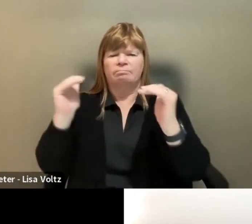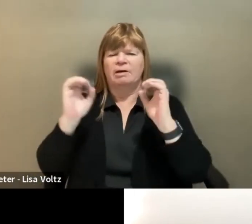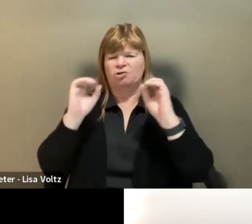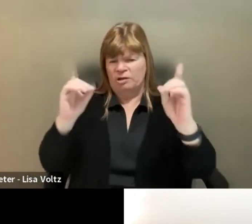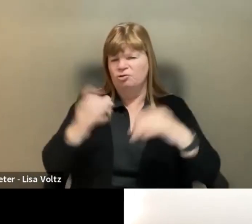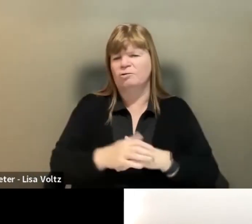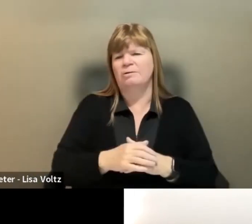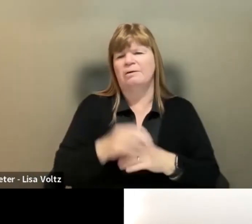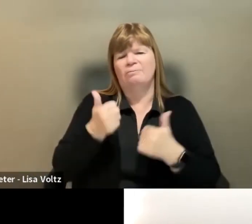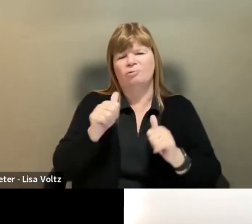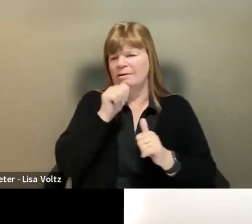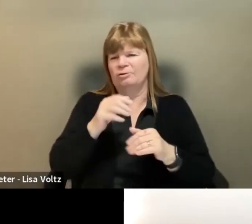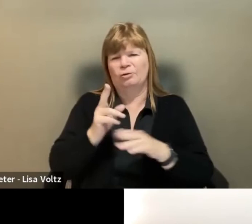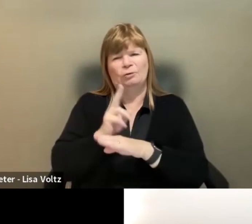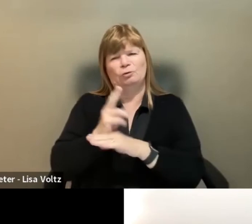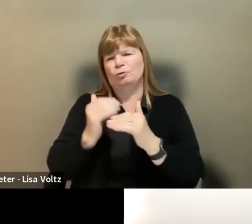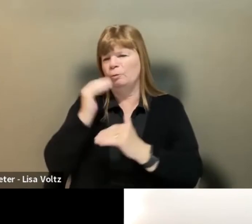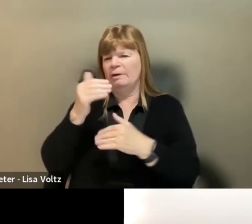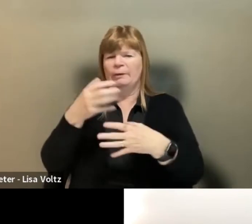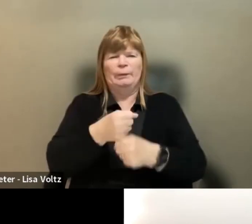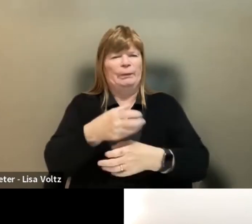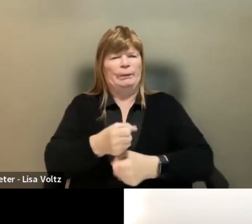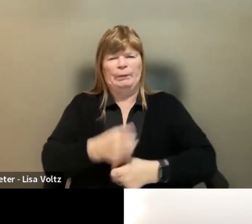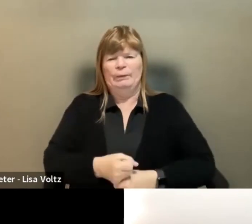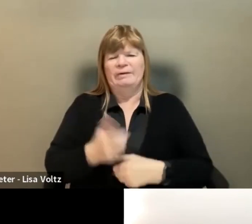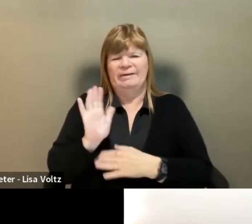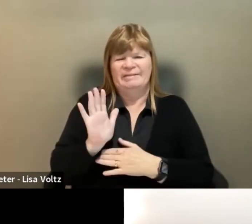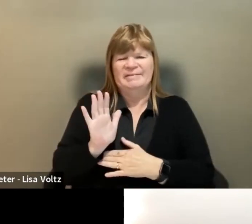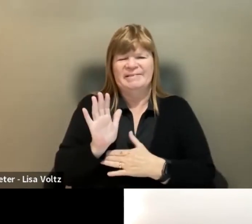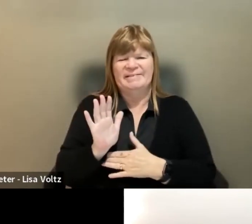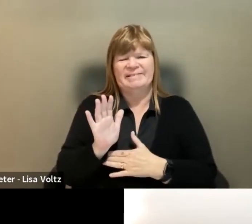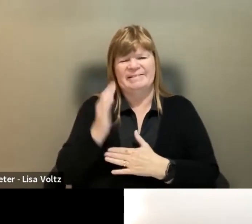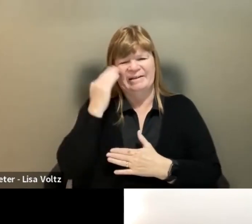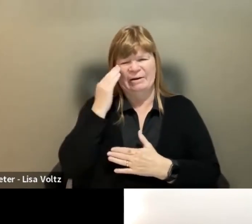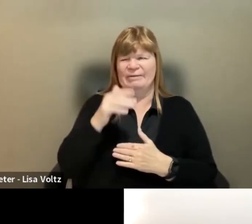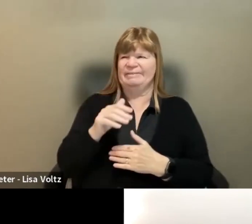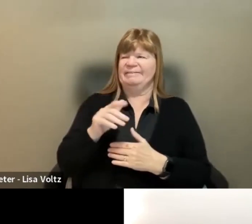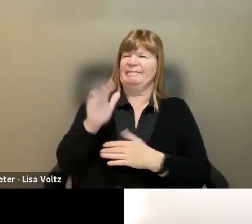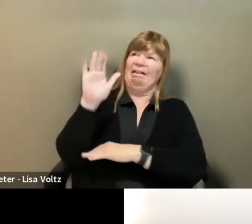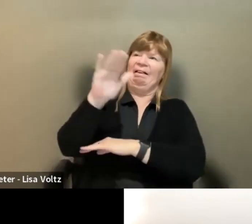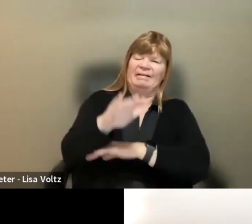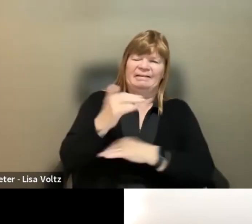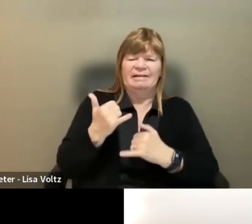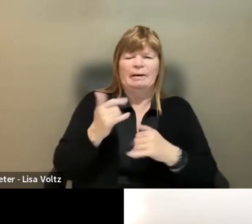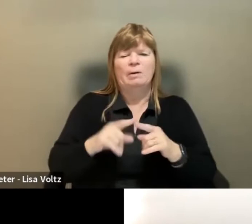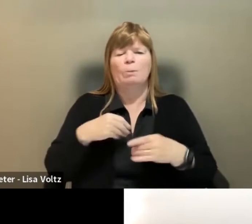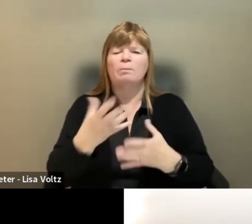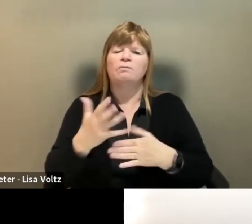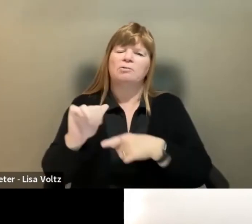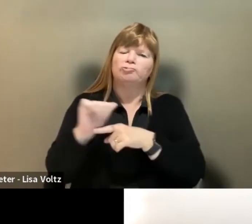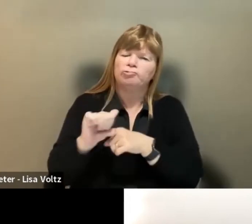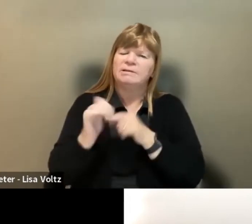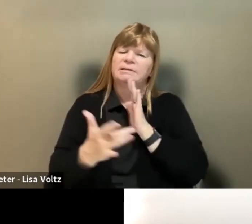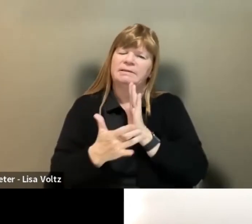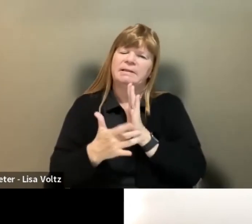try not to use too many acronyms here at the late stage of the day, but we provide training and technical assistance